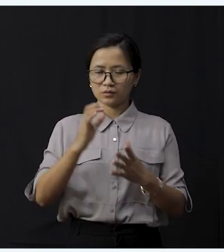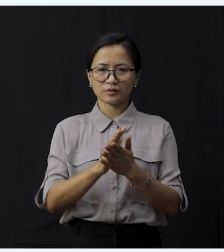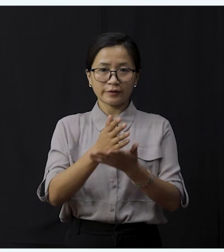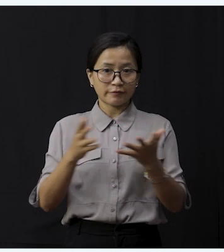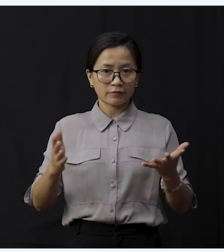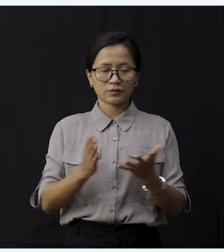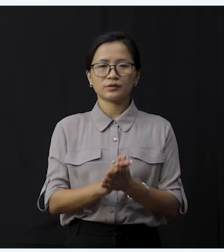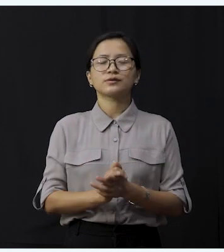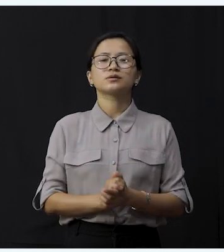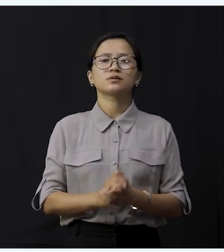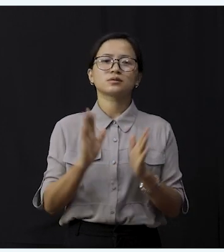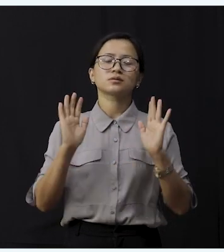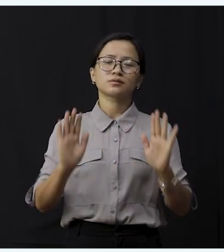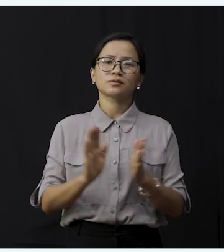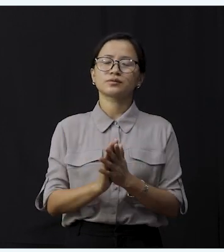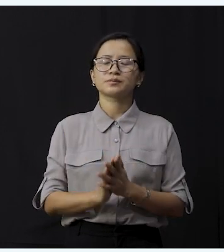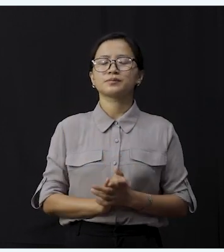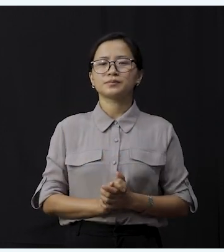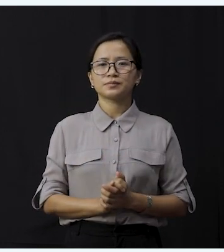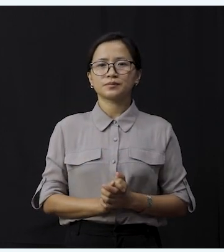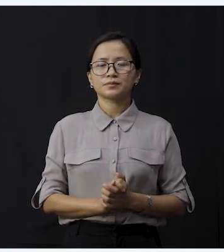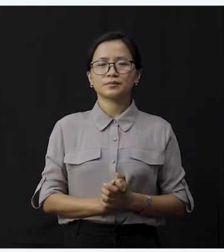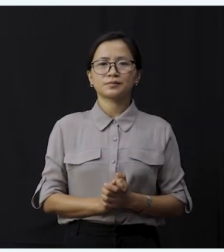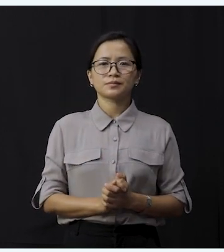categorized or they are called as a private property.